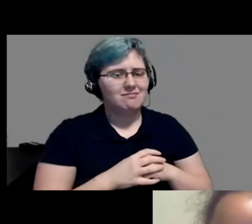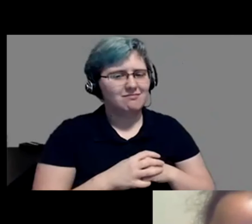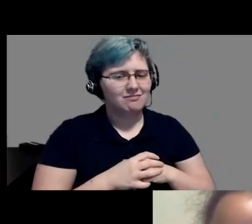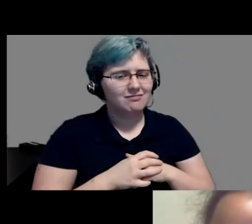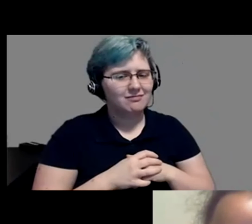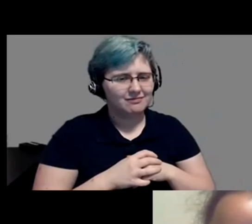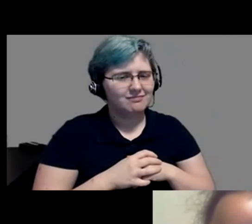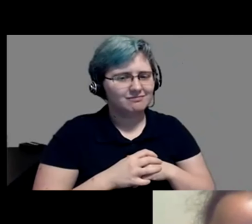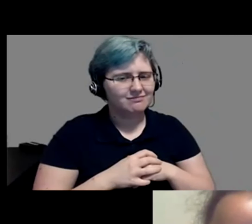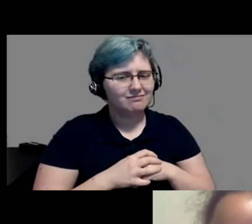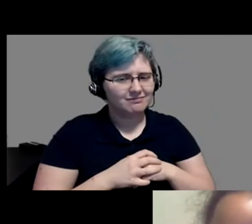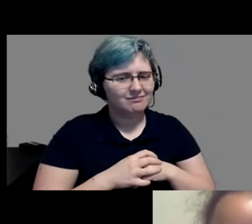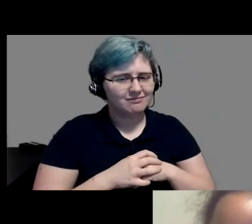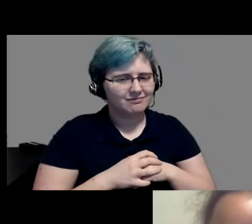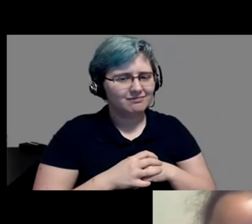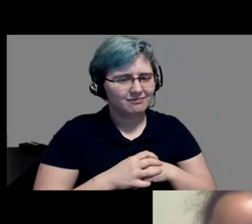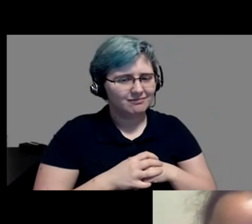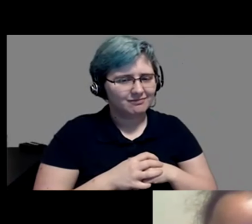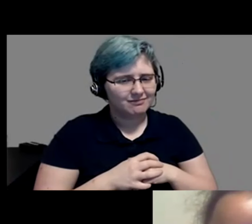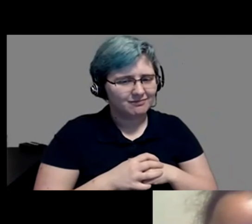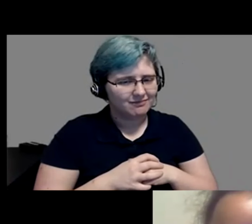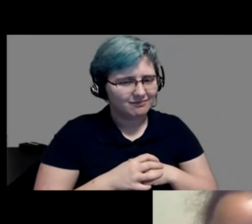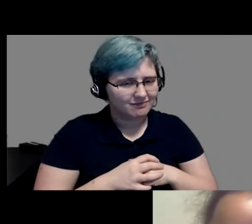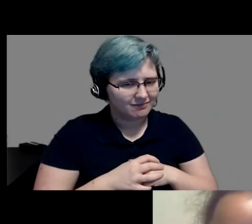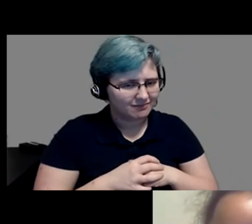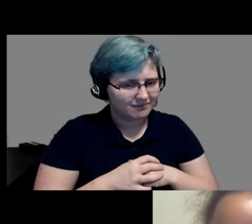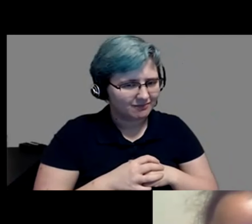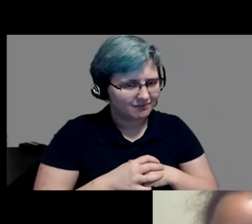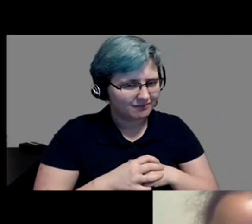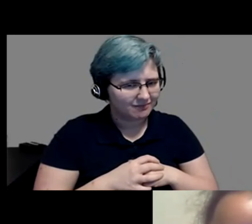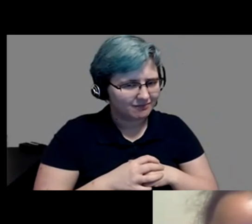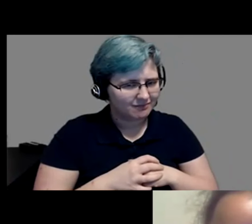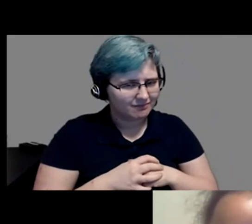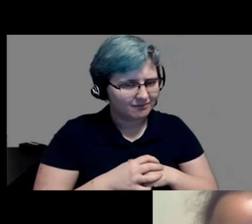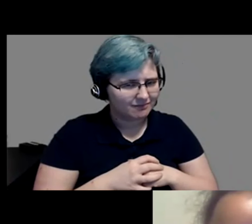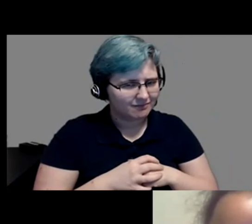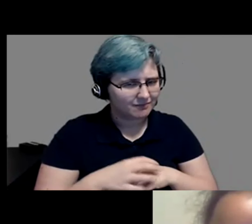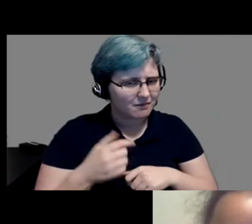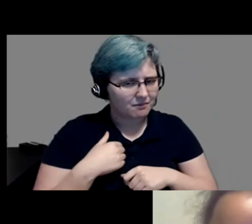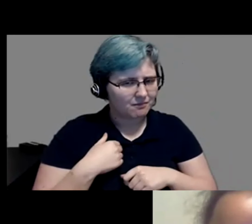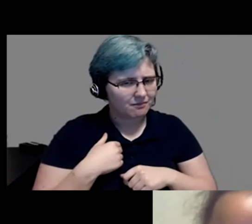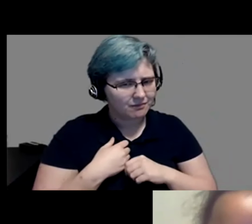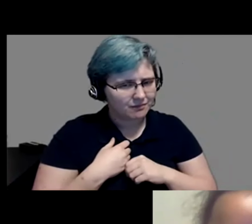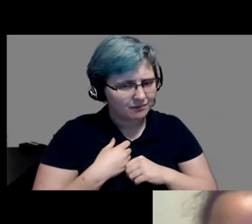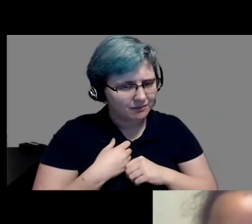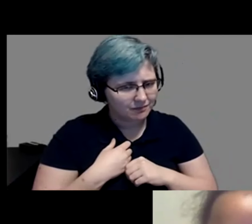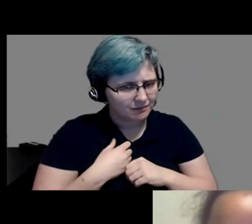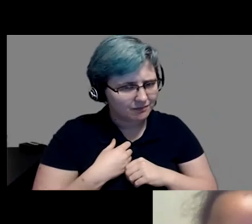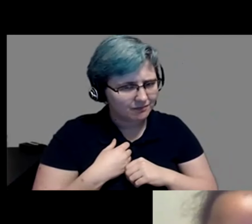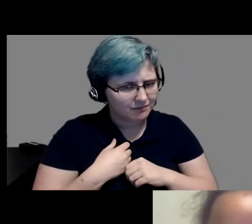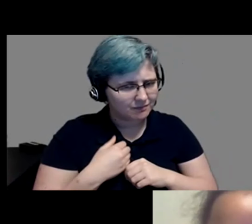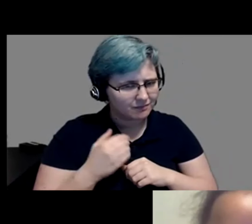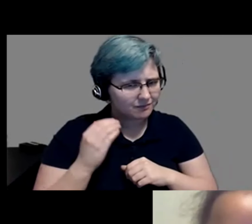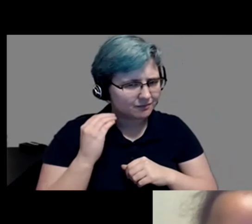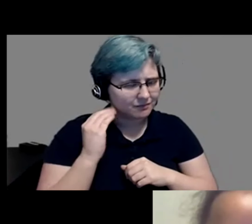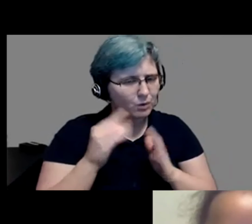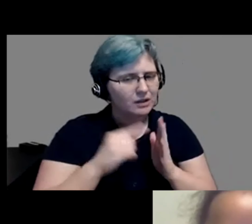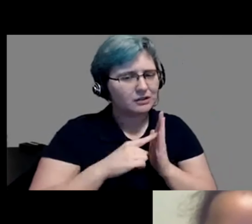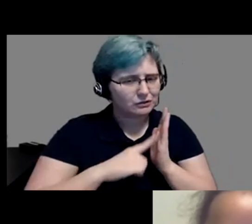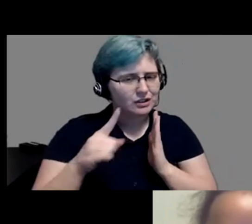I will get my information about the app, and I will send